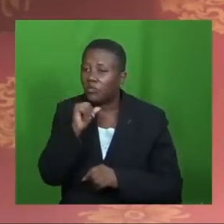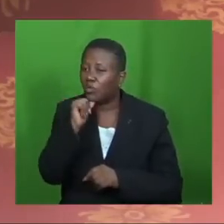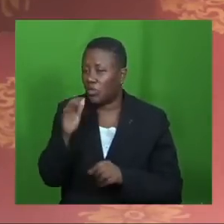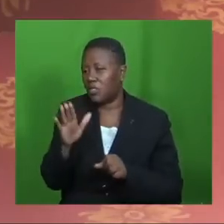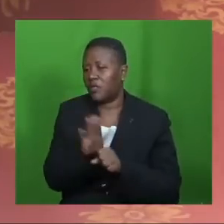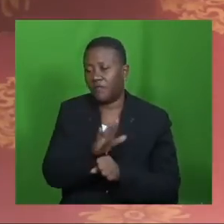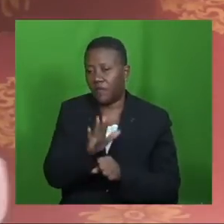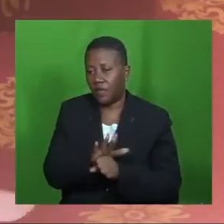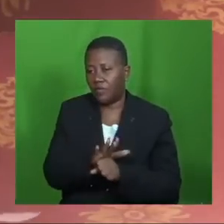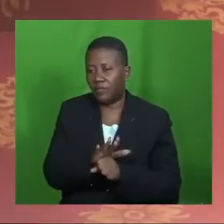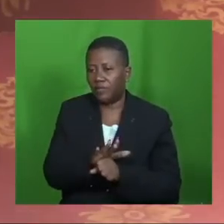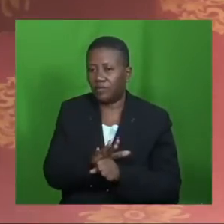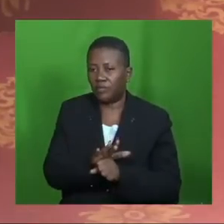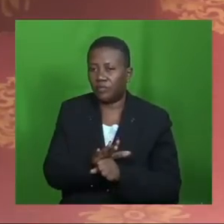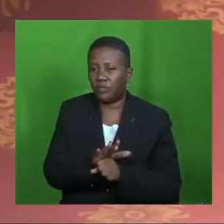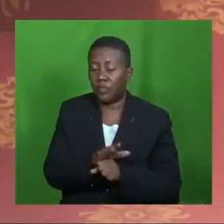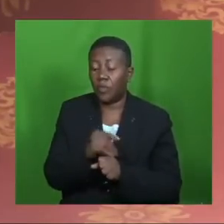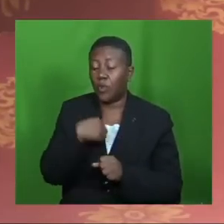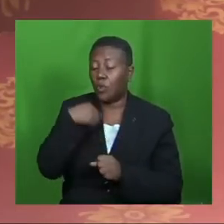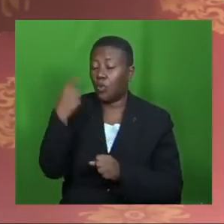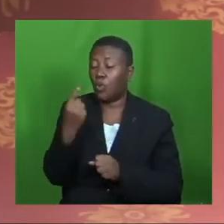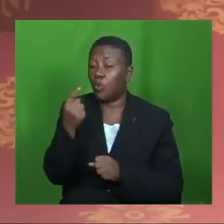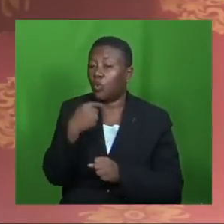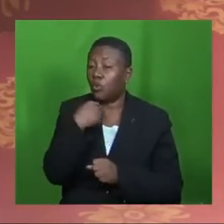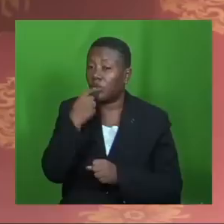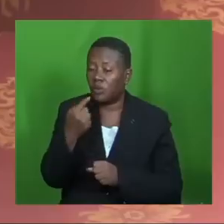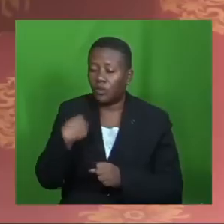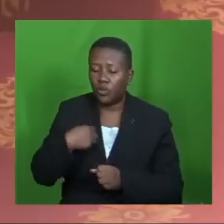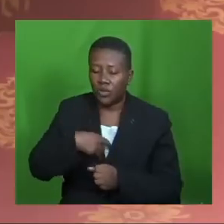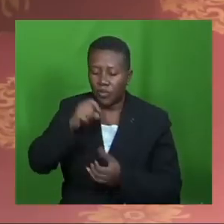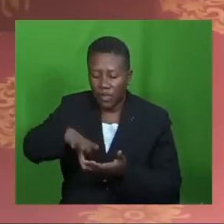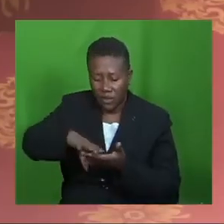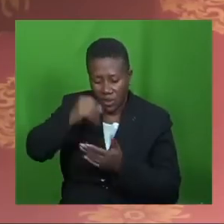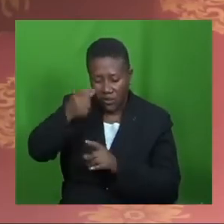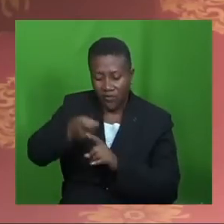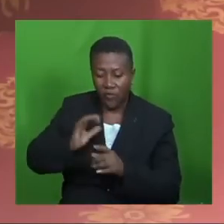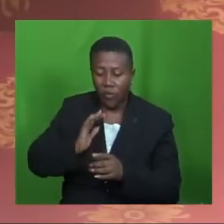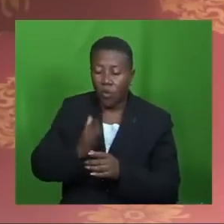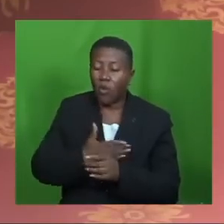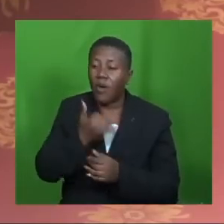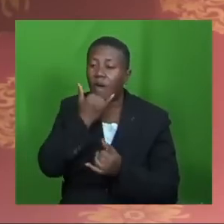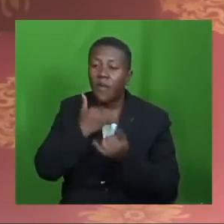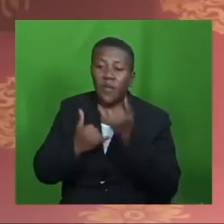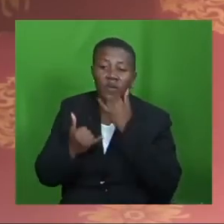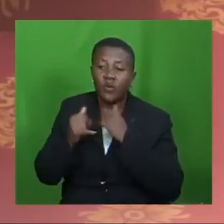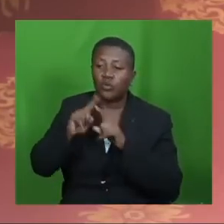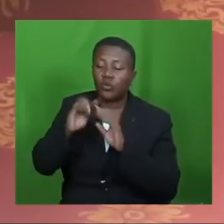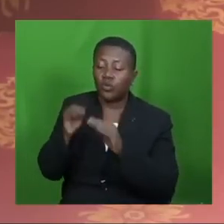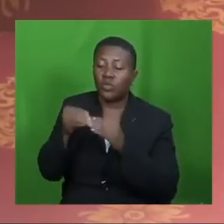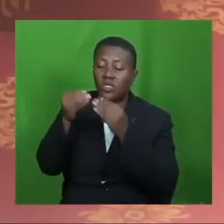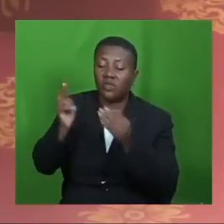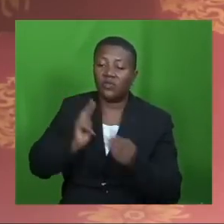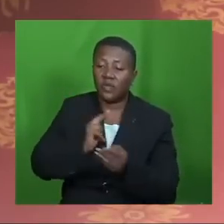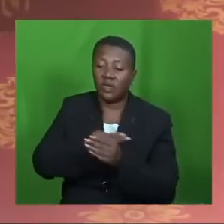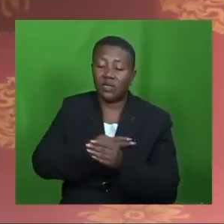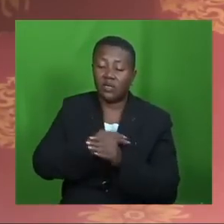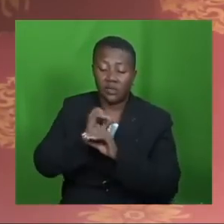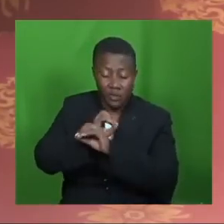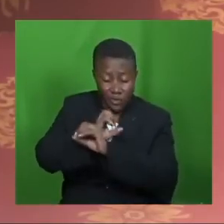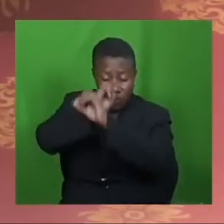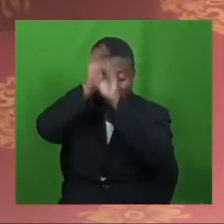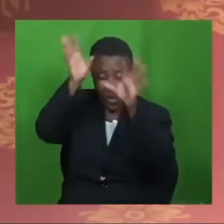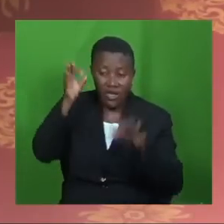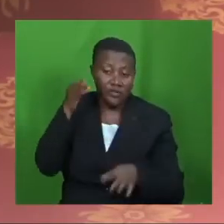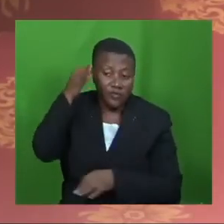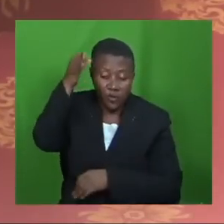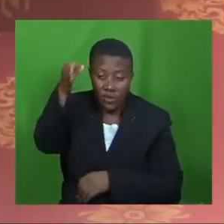stage. As I have often said, we must learn from our mistakes to ensure a brighter future of our national teams. It will begin with